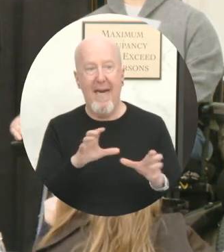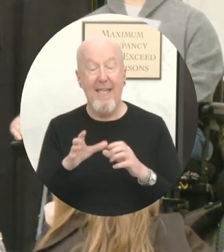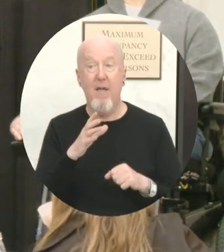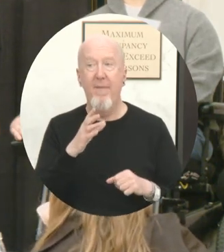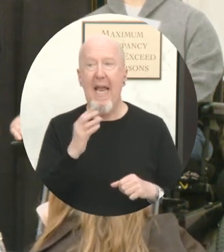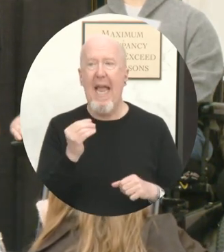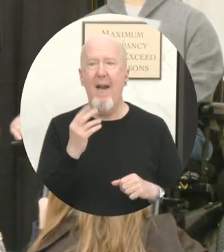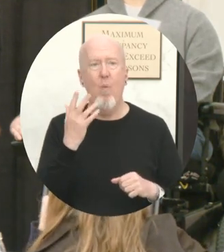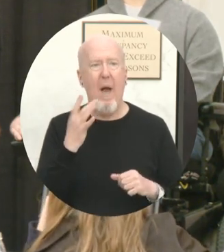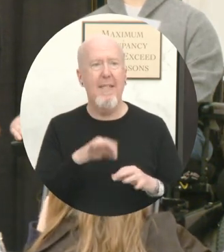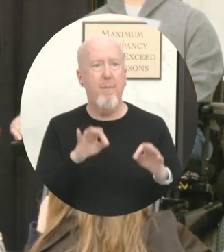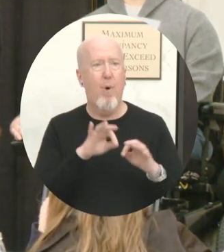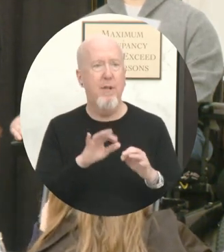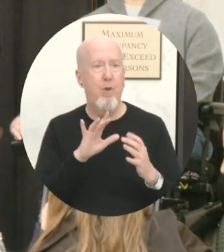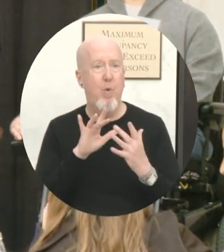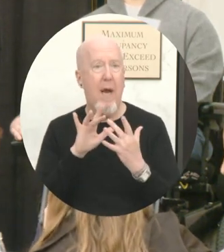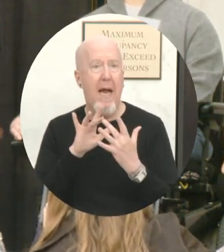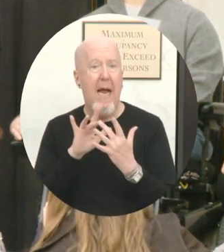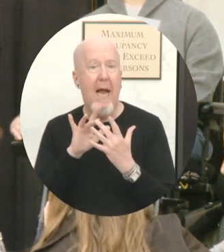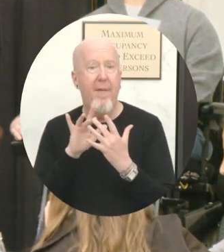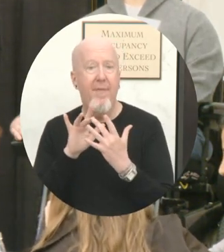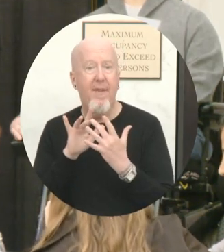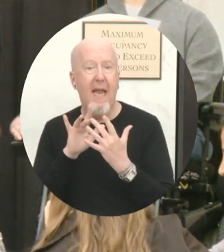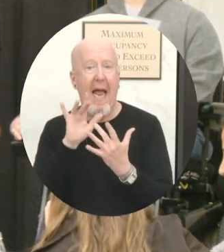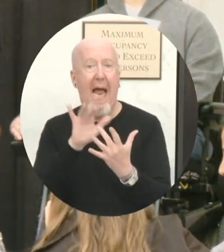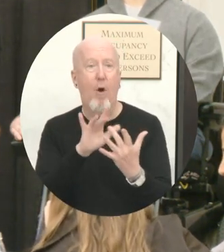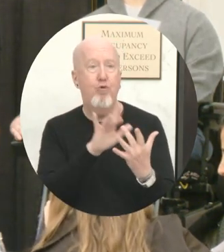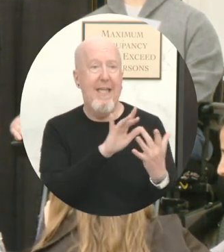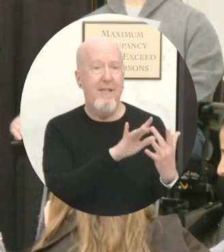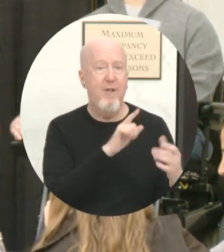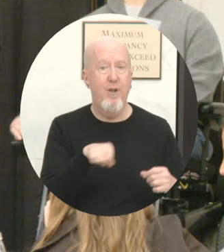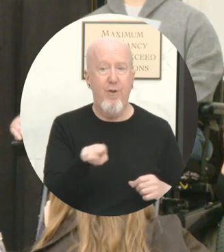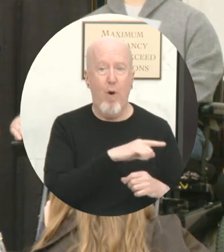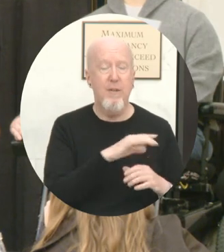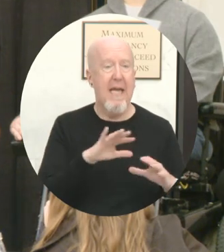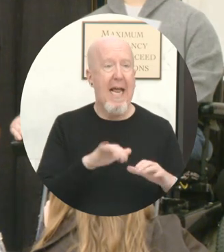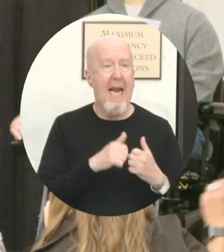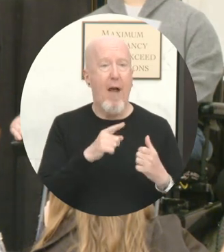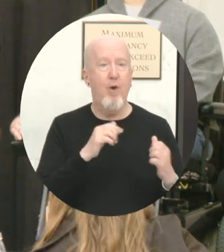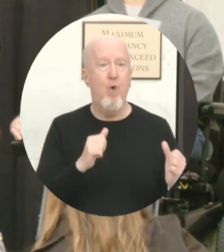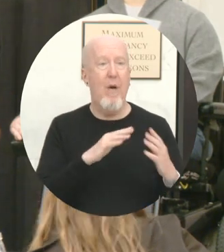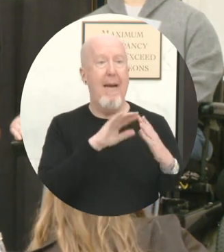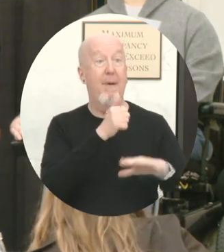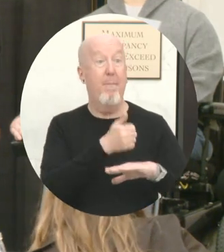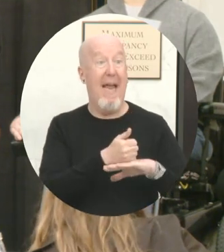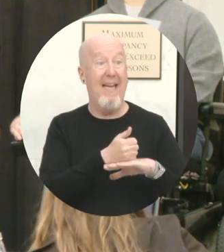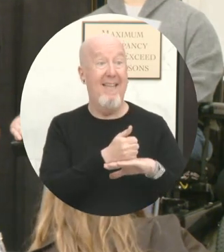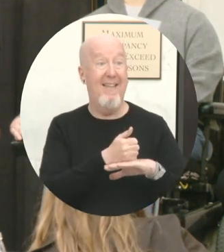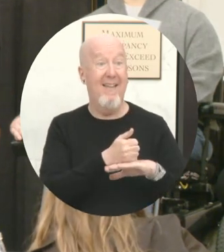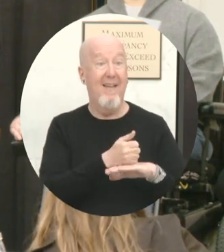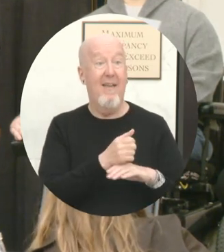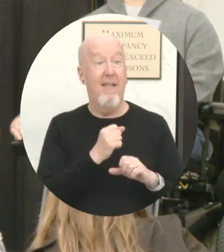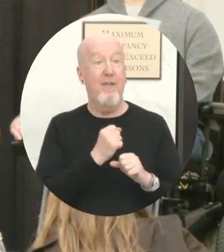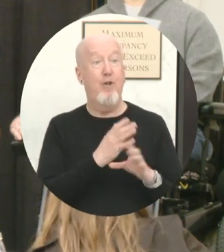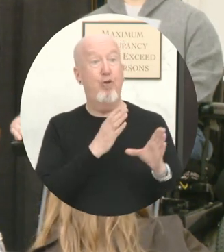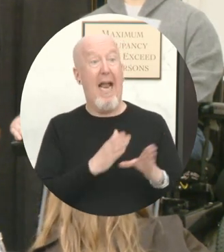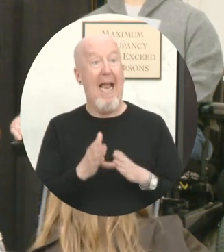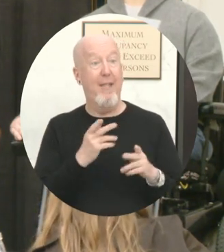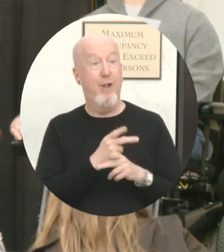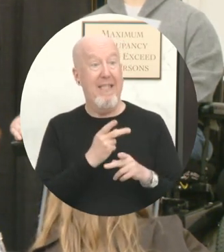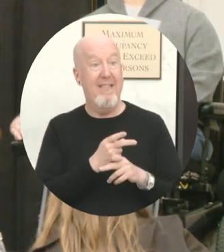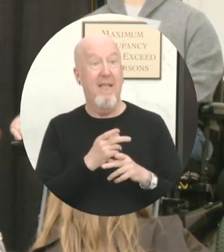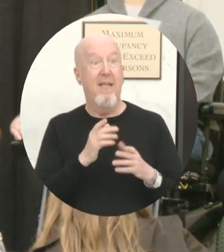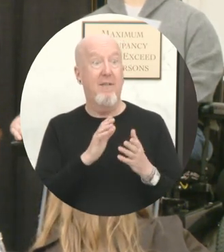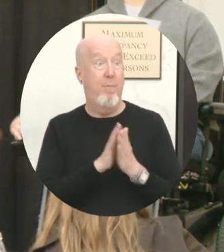important to outreach to this community, and how do you implement those outreach strategies to become effective during